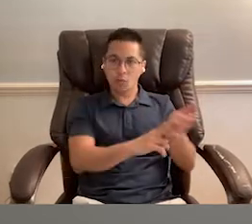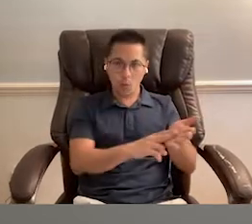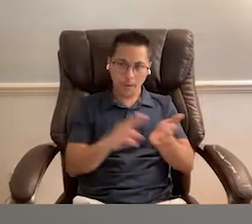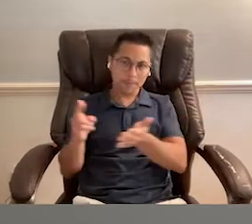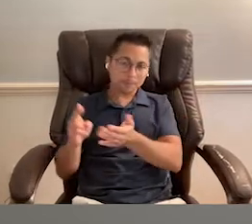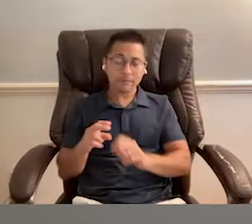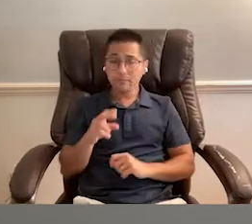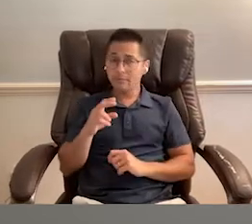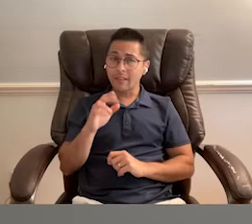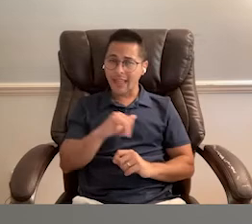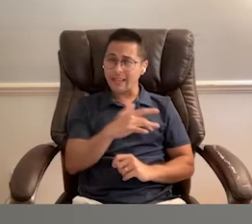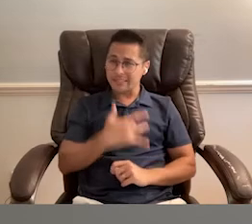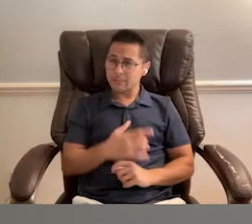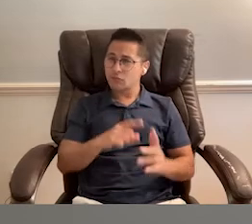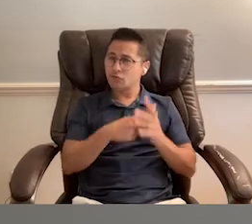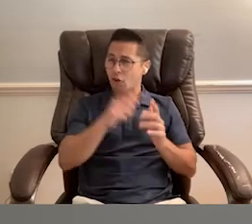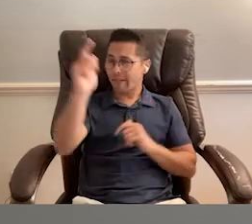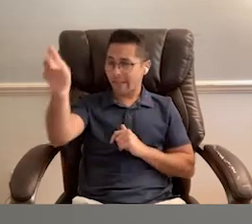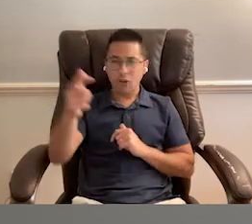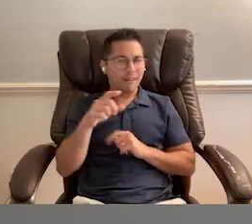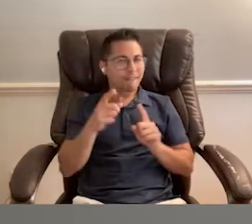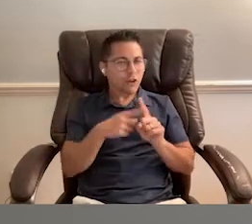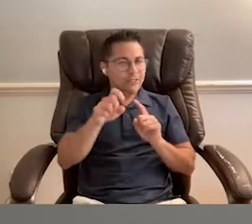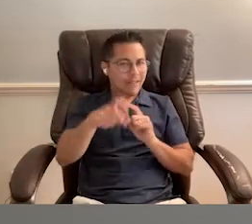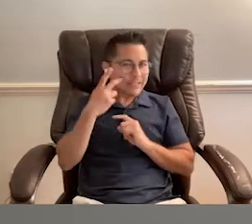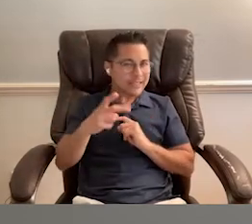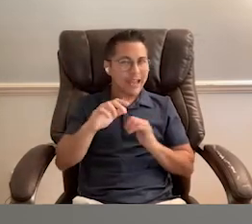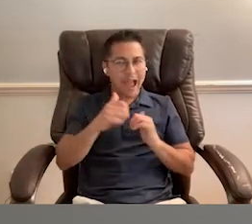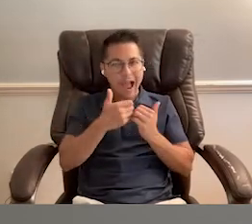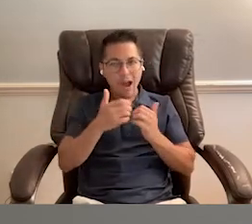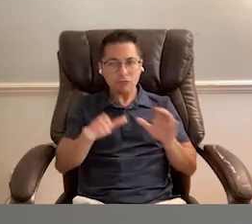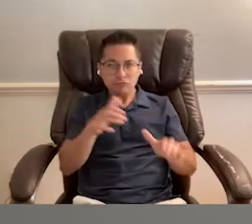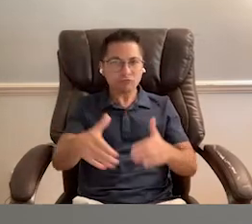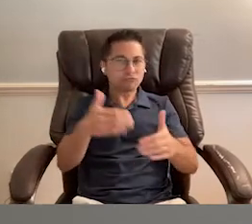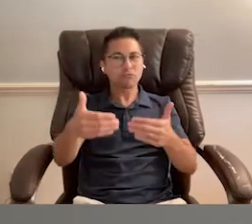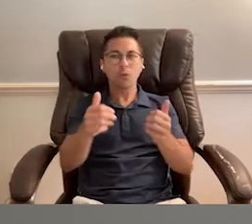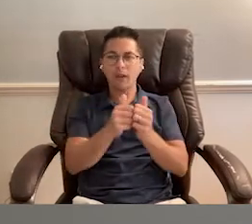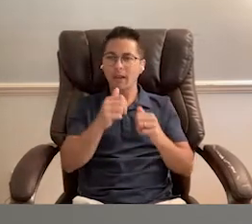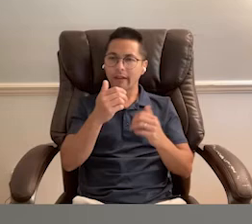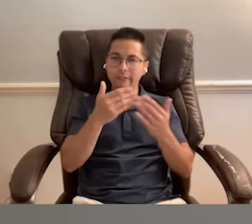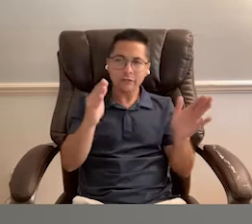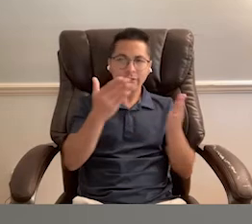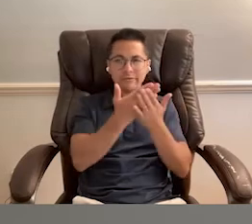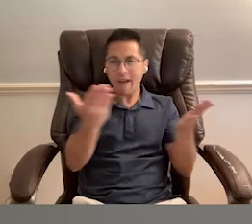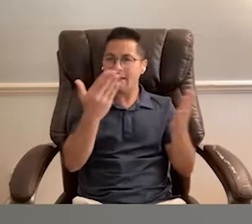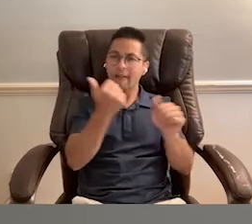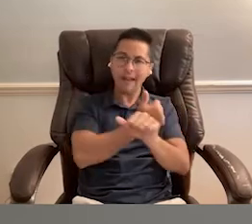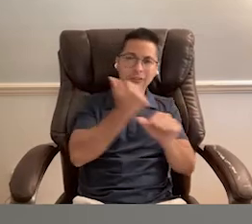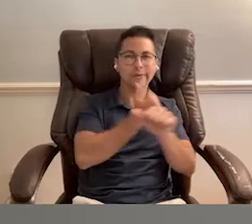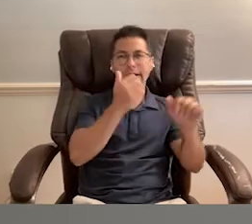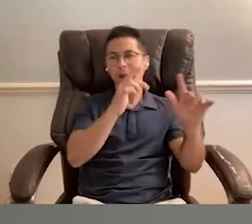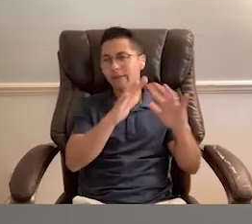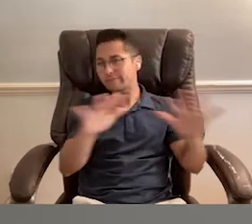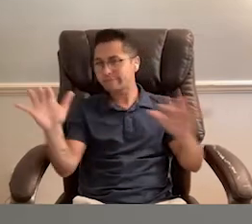dual enrollment though, that usually would start later. You gotta see how he does first in the 9th grade with all those general stuff, algebra and all the stuff.